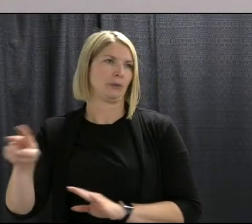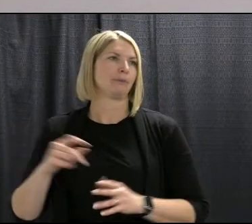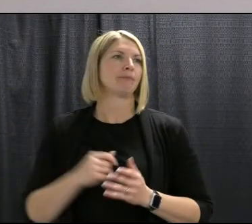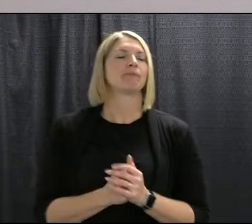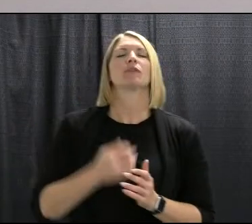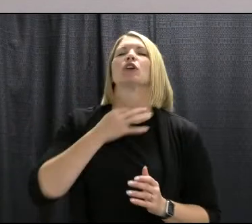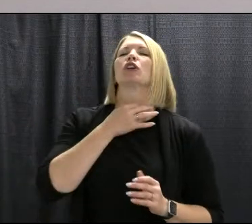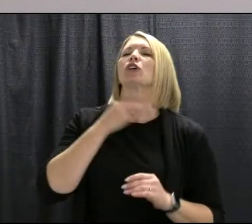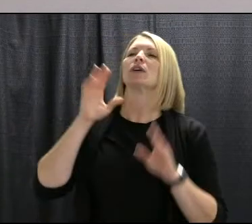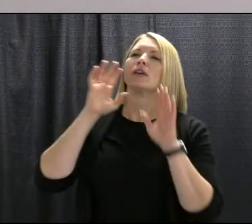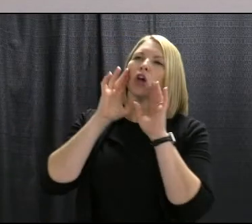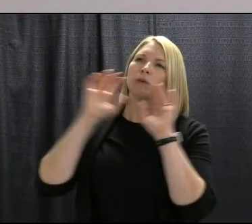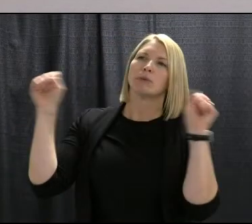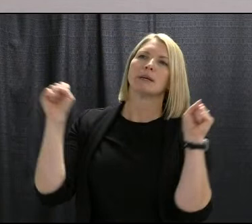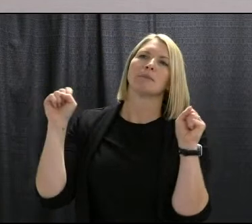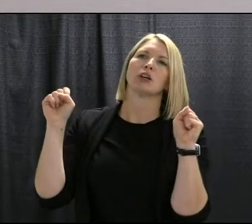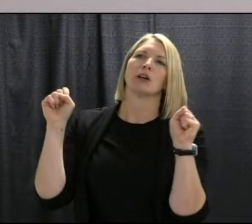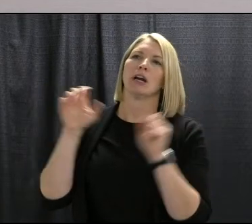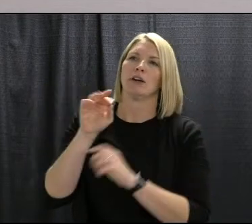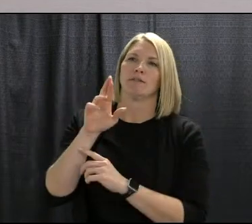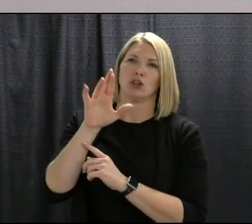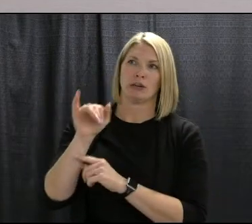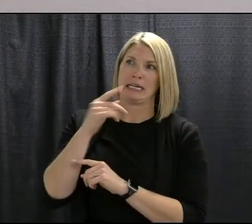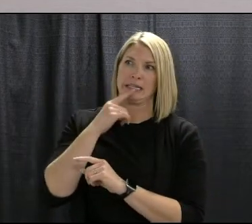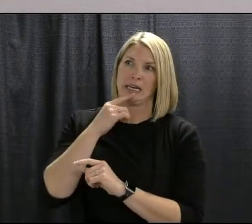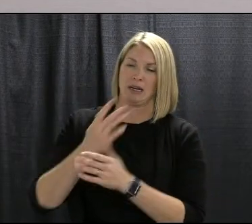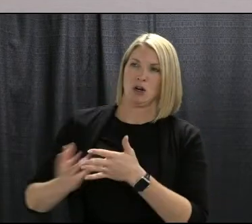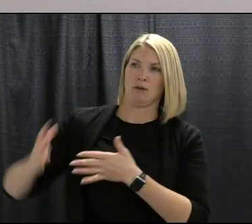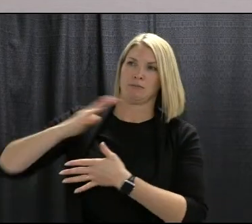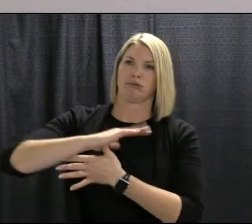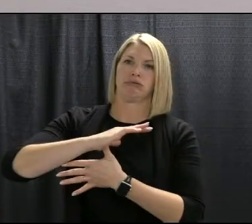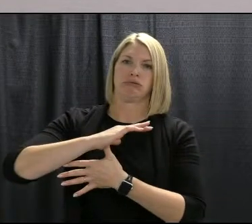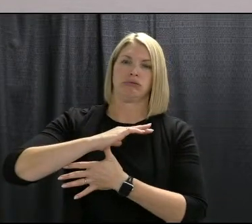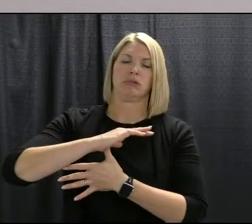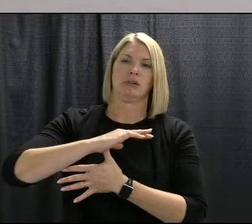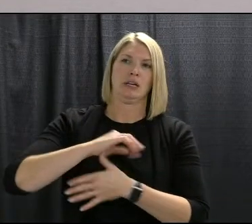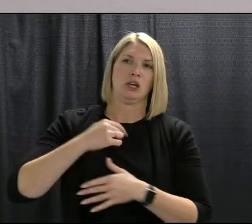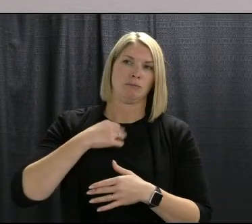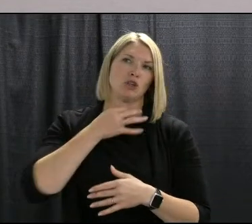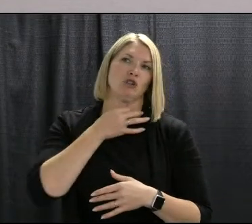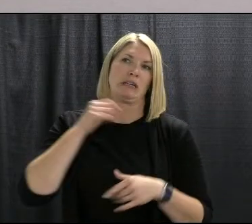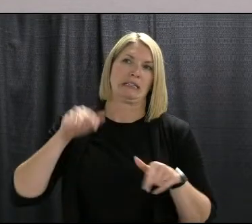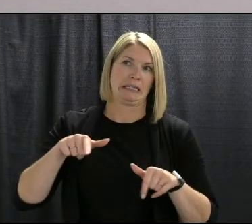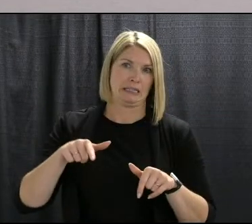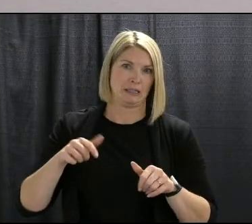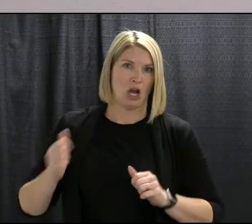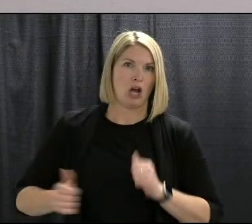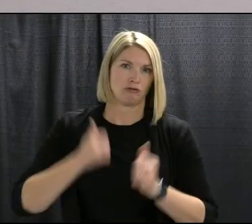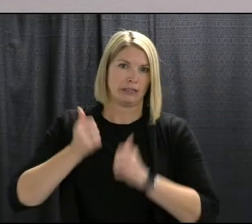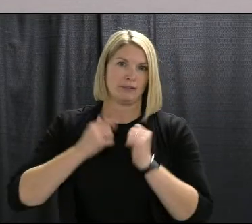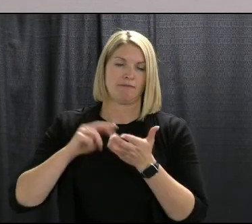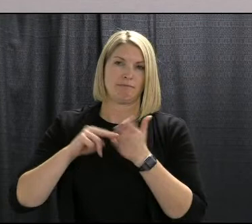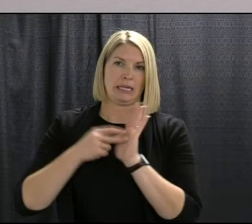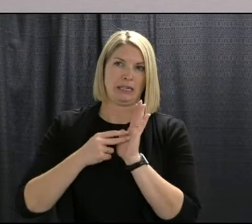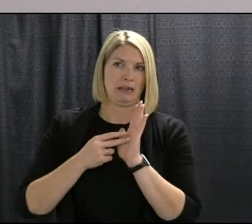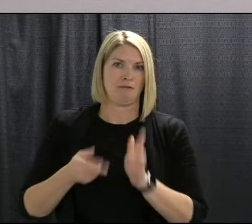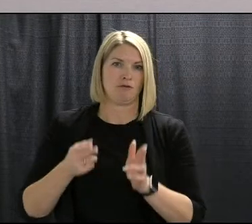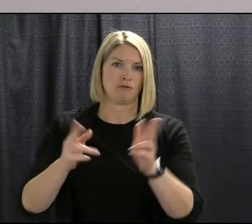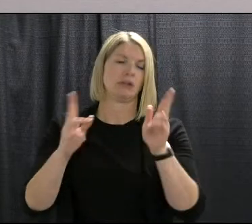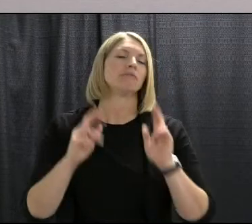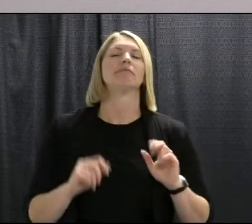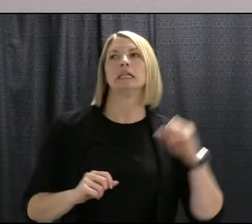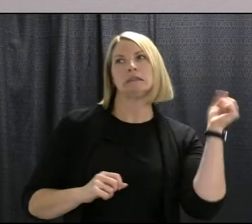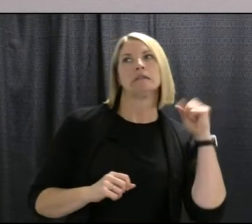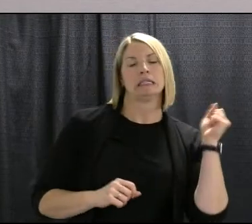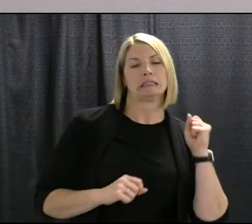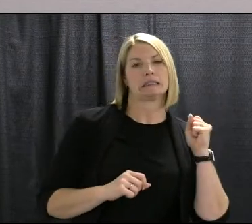progressive. Well, as we said, I mean, this is historic. This is a positive step forward. It's a step forward. Any step forward is